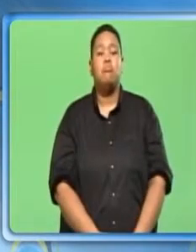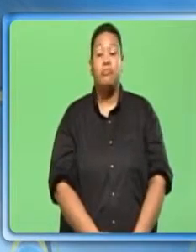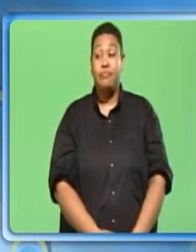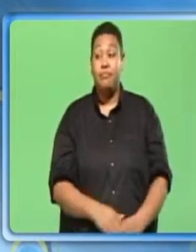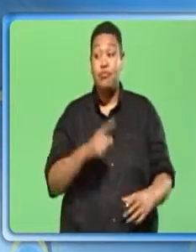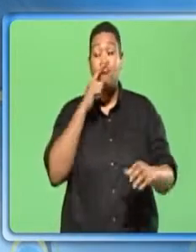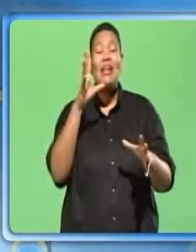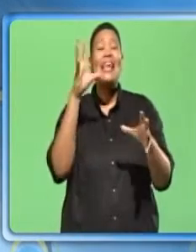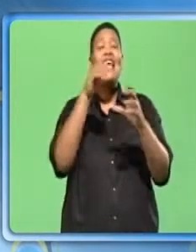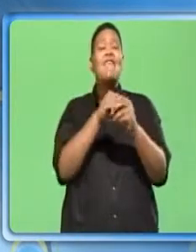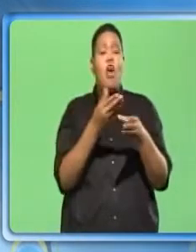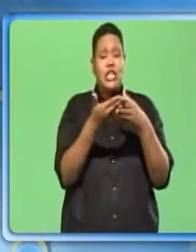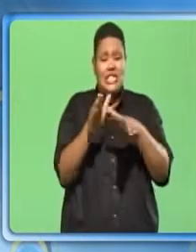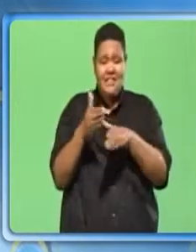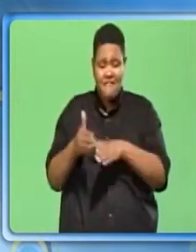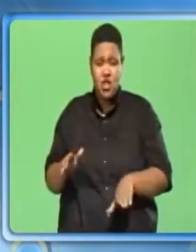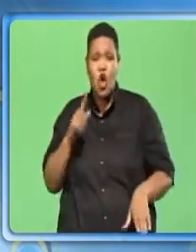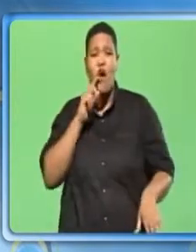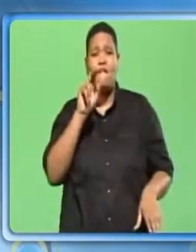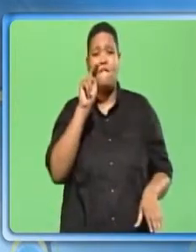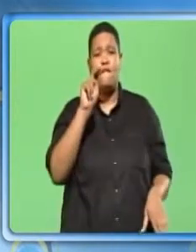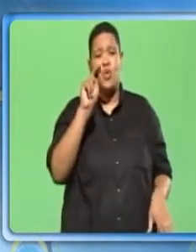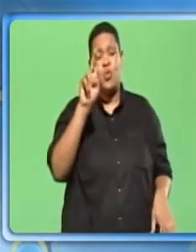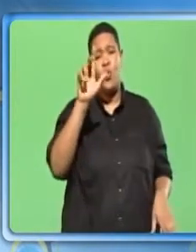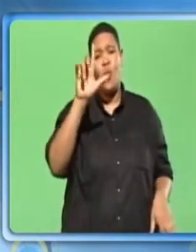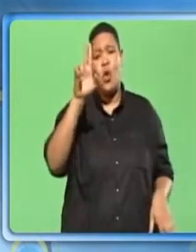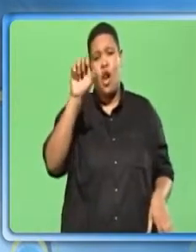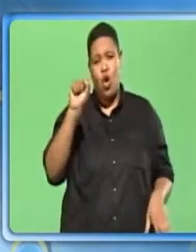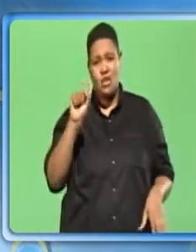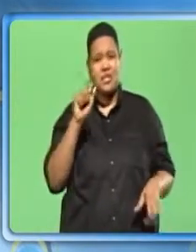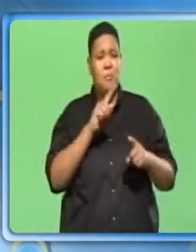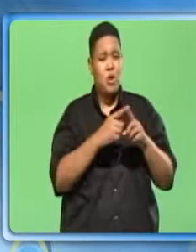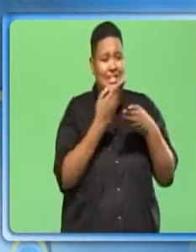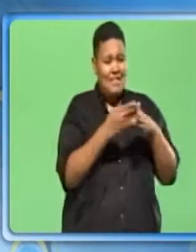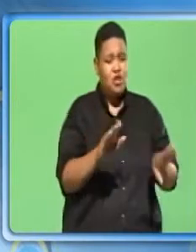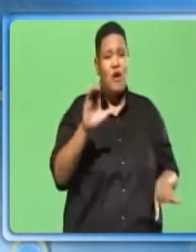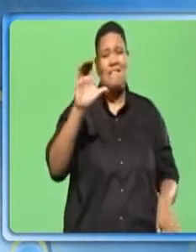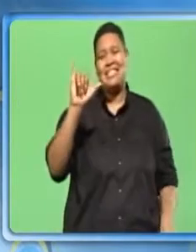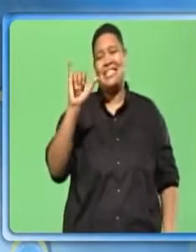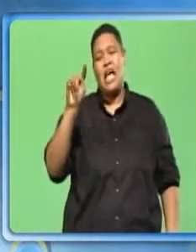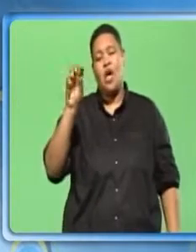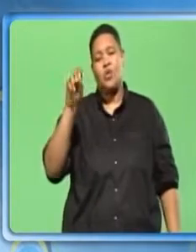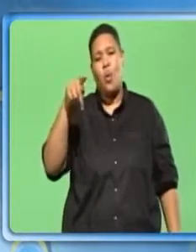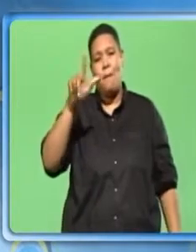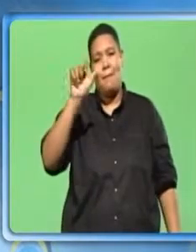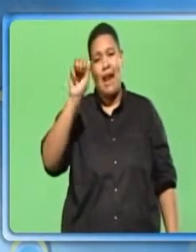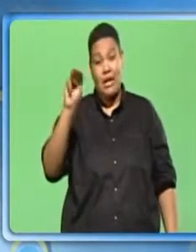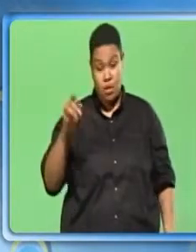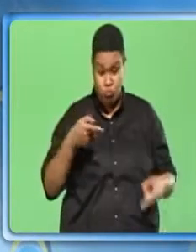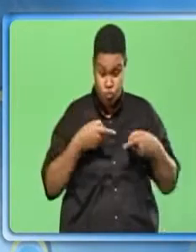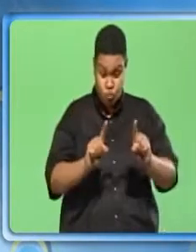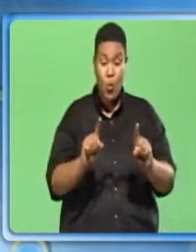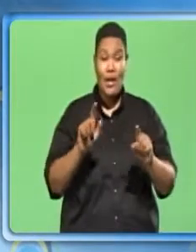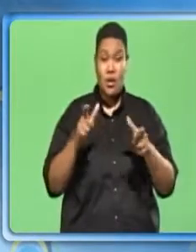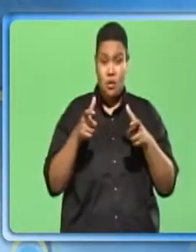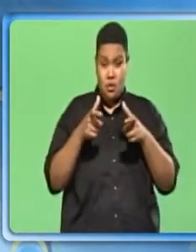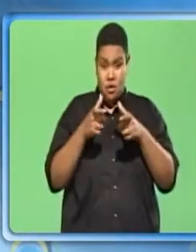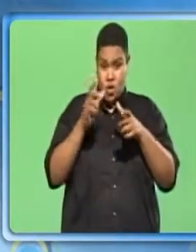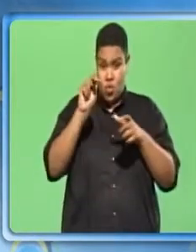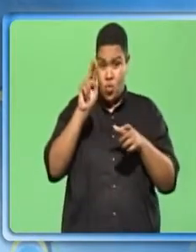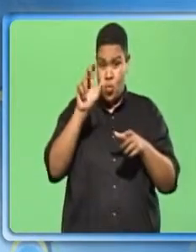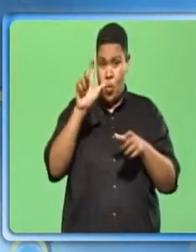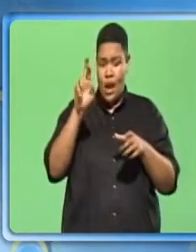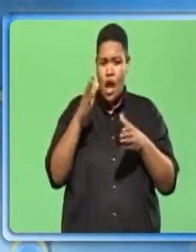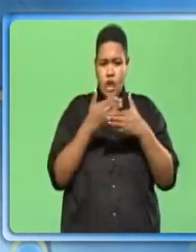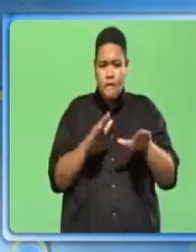It involves division of the nucleus followed by division of the cytoplasm. During nuclear division, the chromosomes